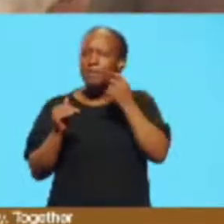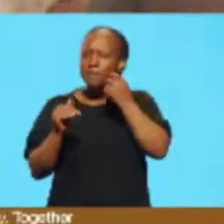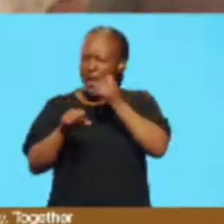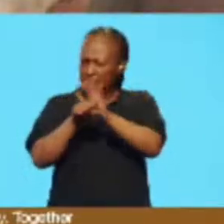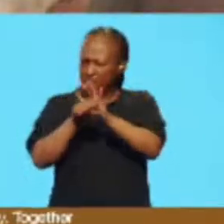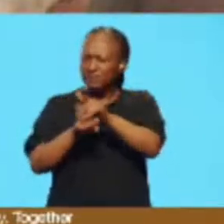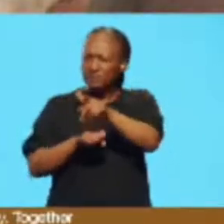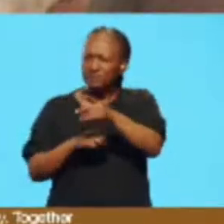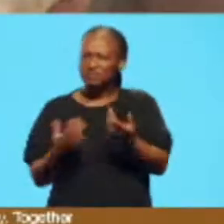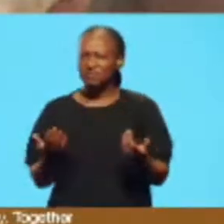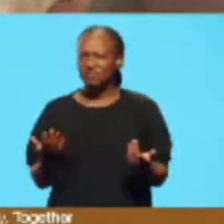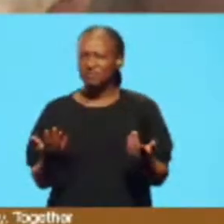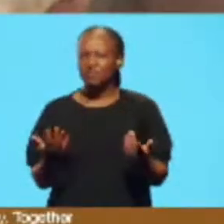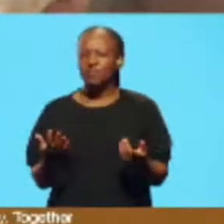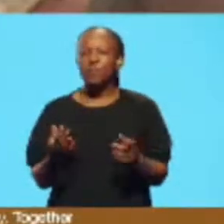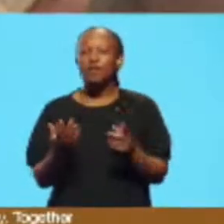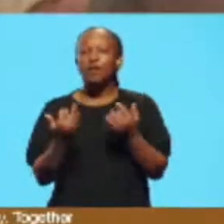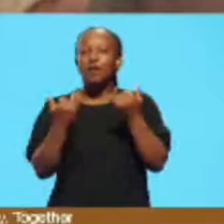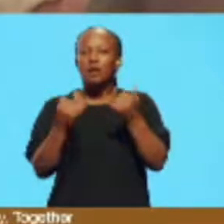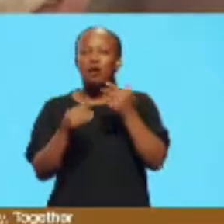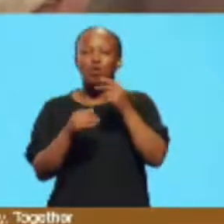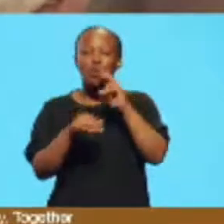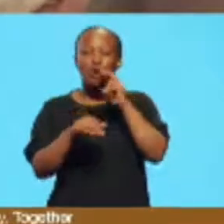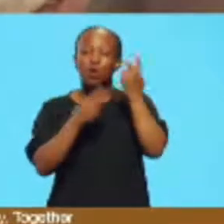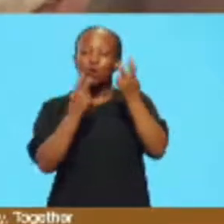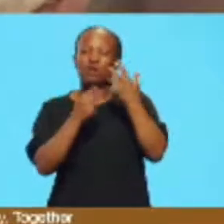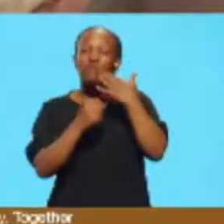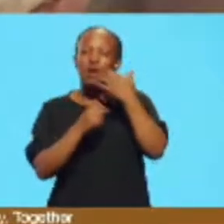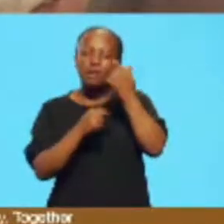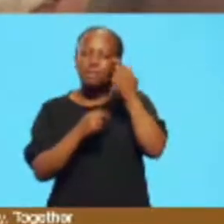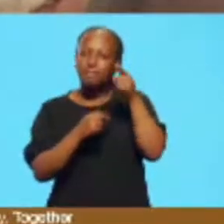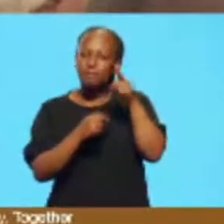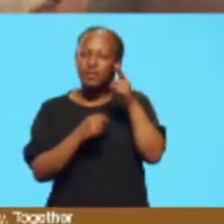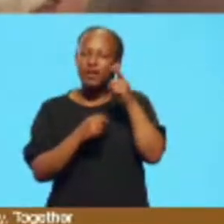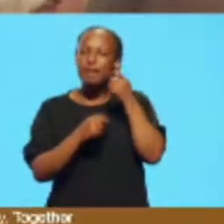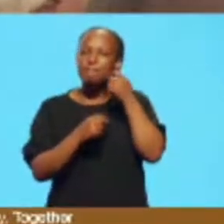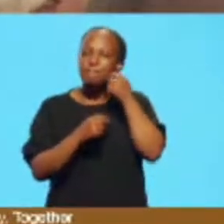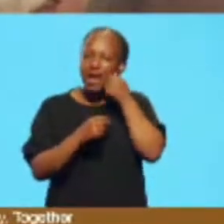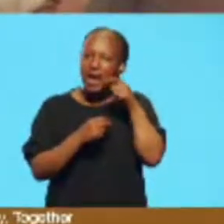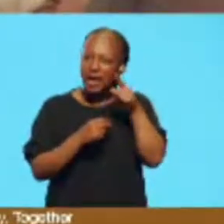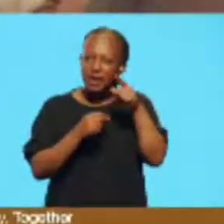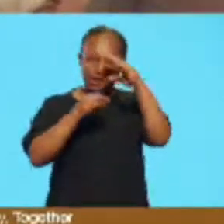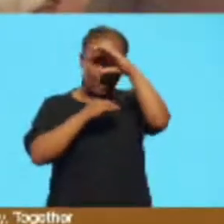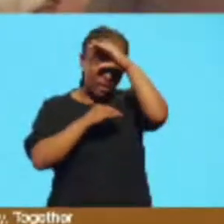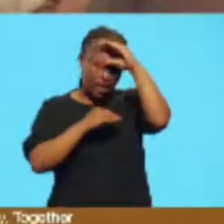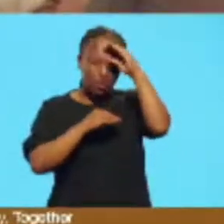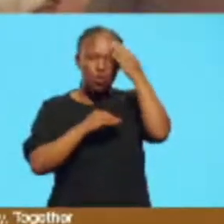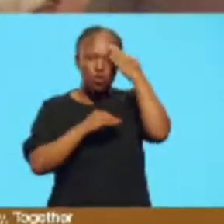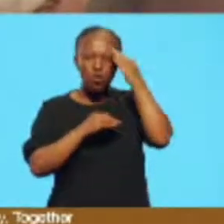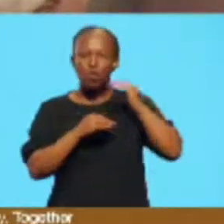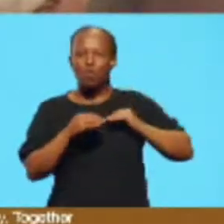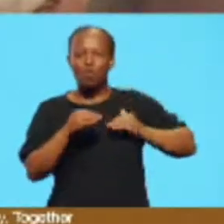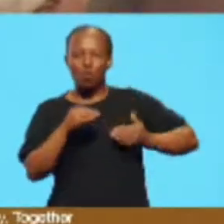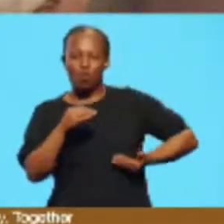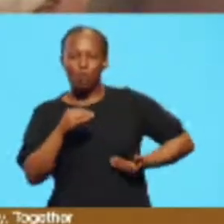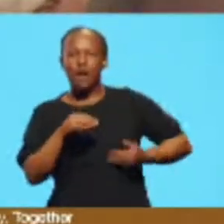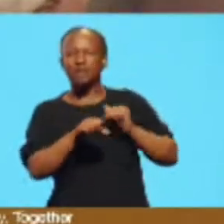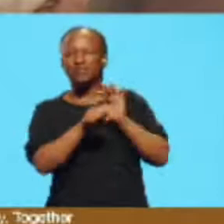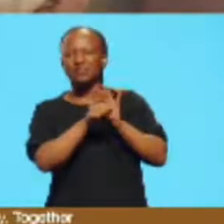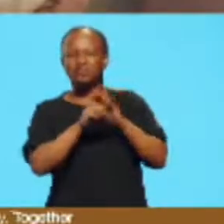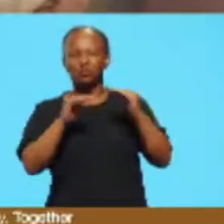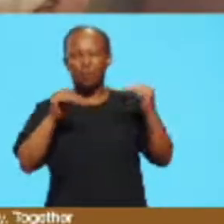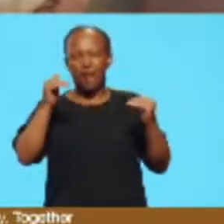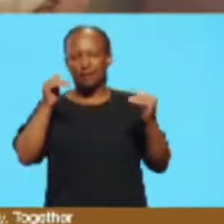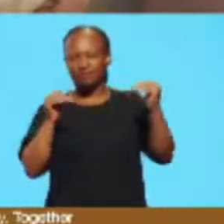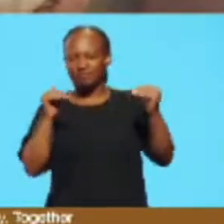area. Now we are looking for male nurses because we know the nursing industry is populated with women. So it's just to balance